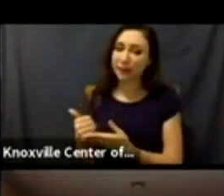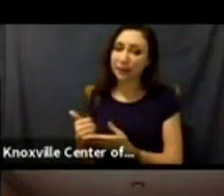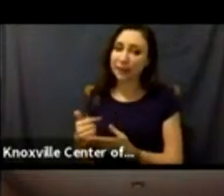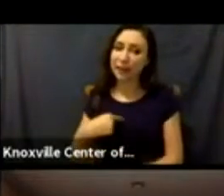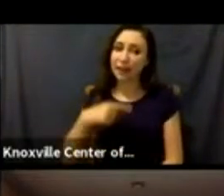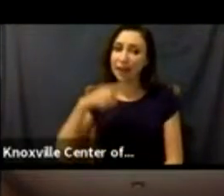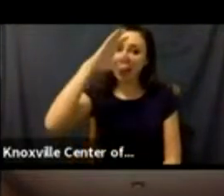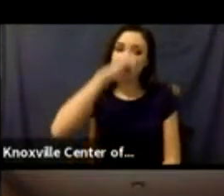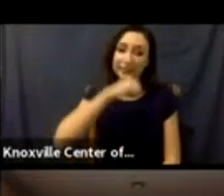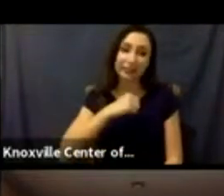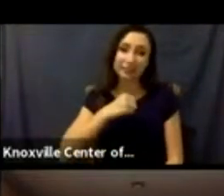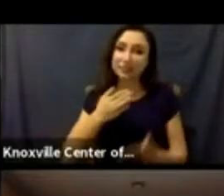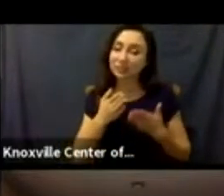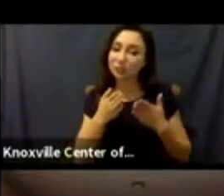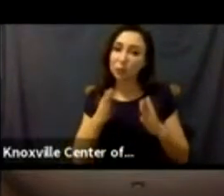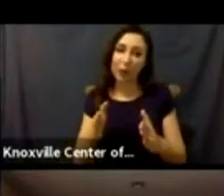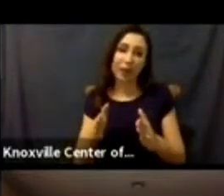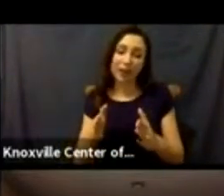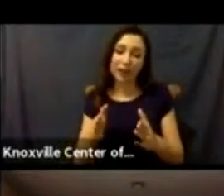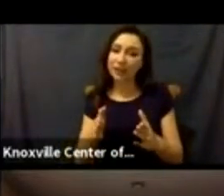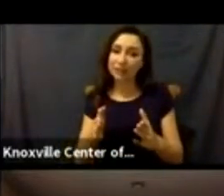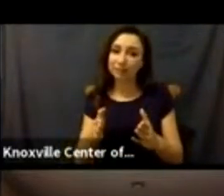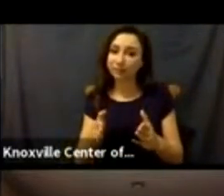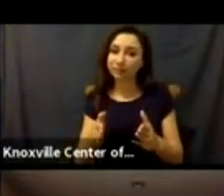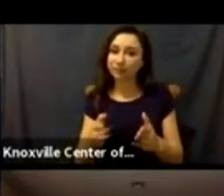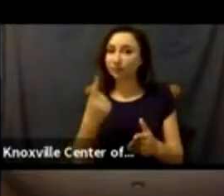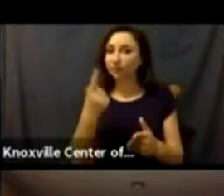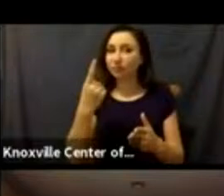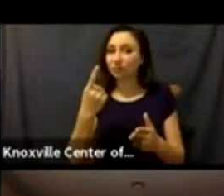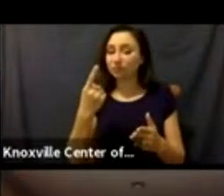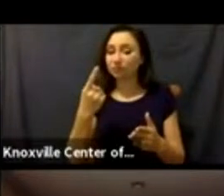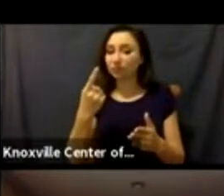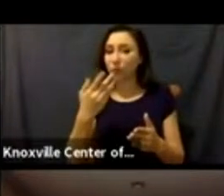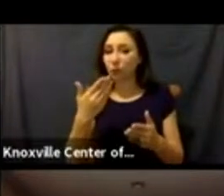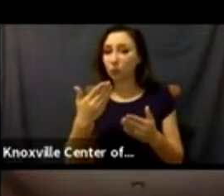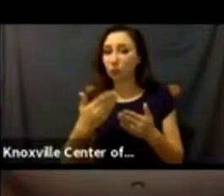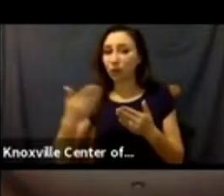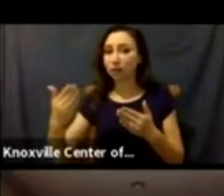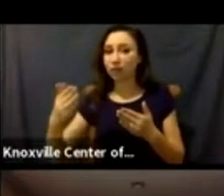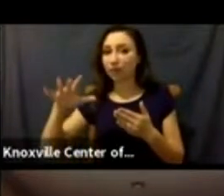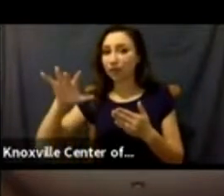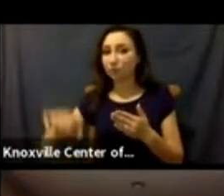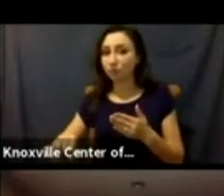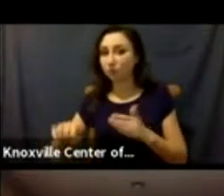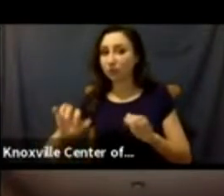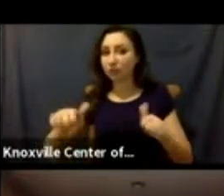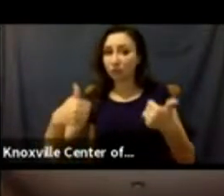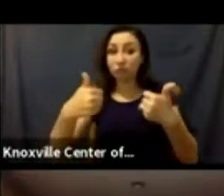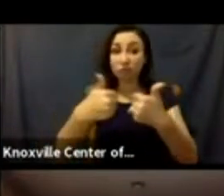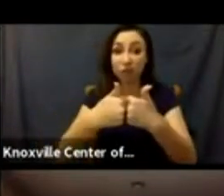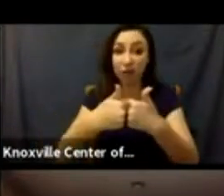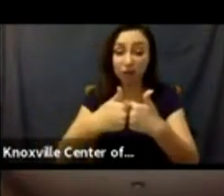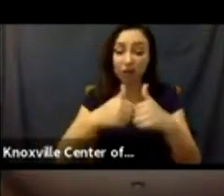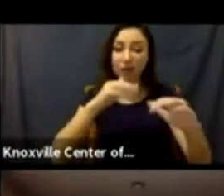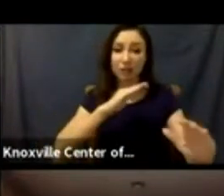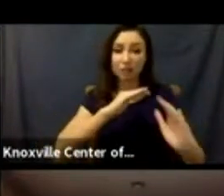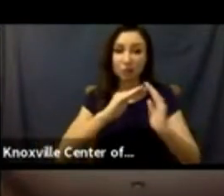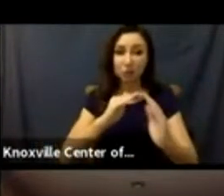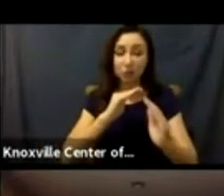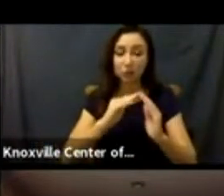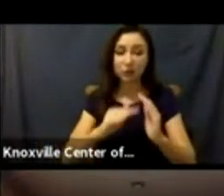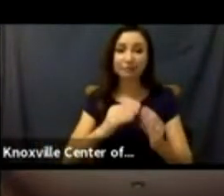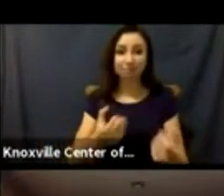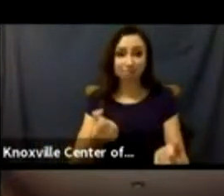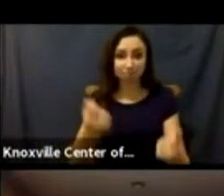just a way of taking one thing down, but challenging our community to